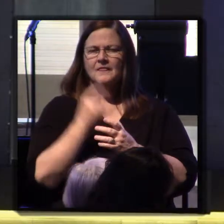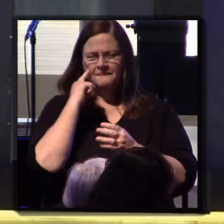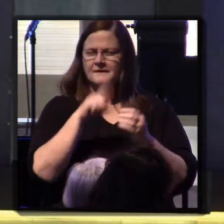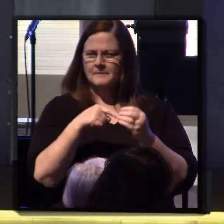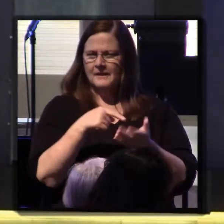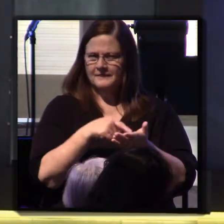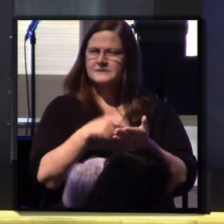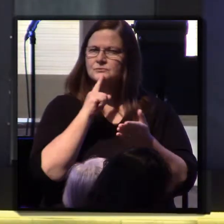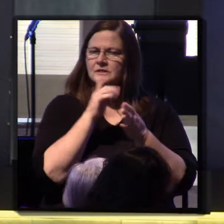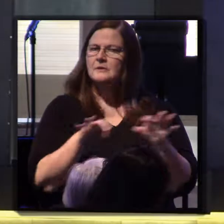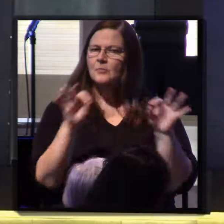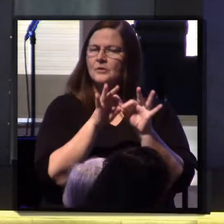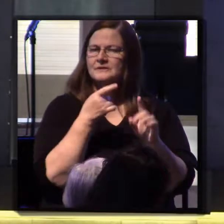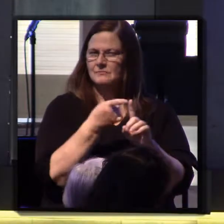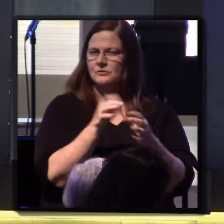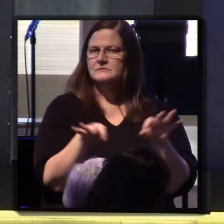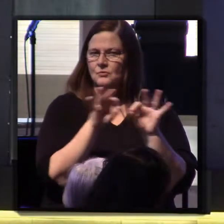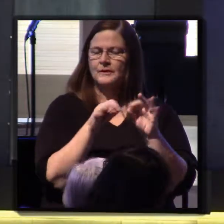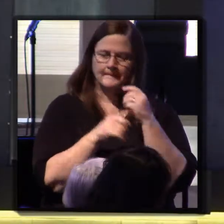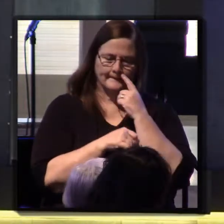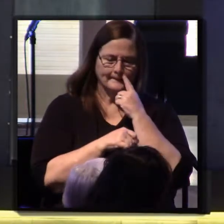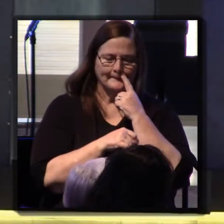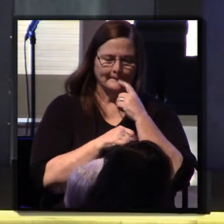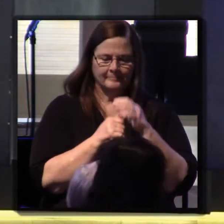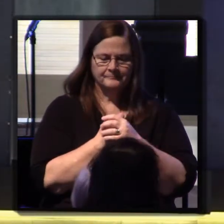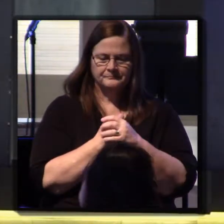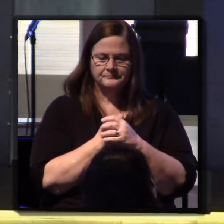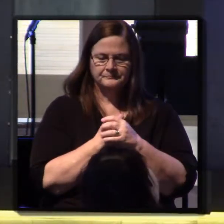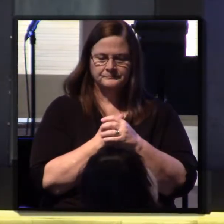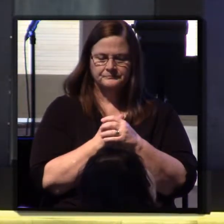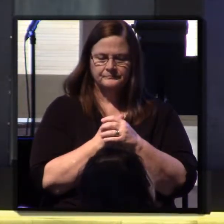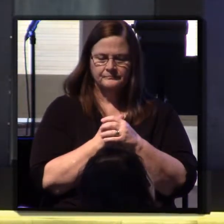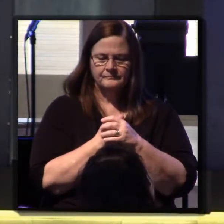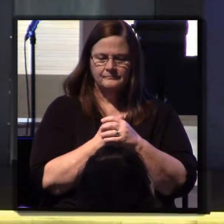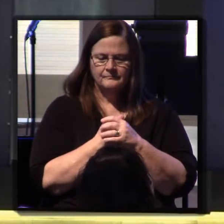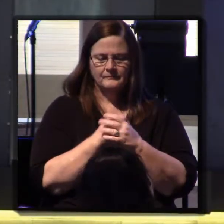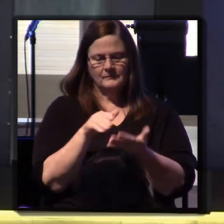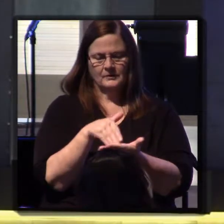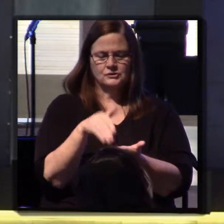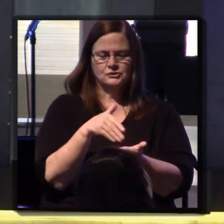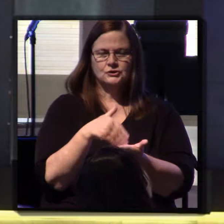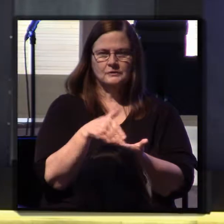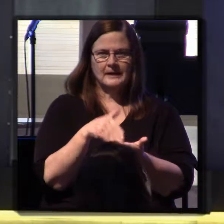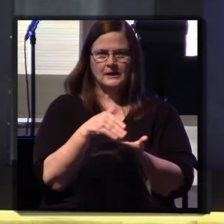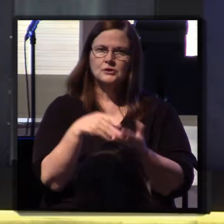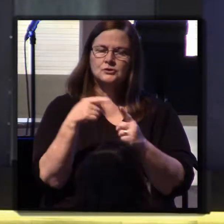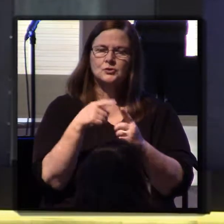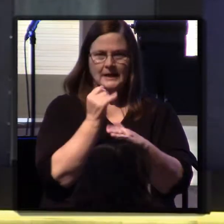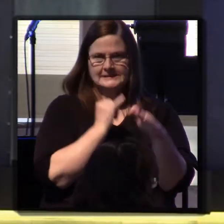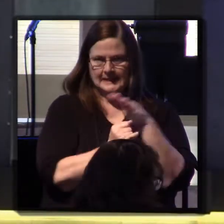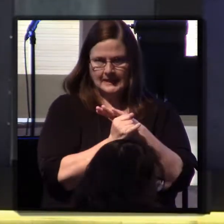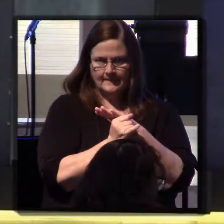iniquities. Now, I want you to think about this. This is so important. This point is so important. And I